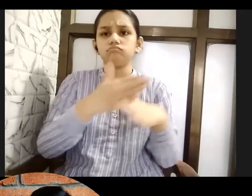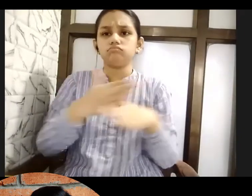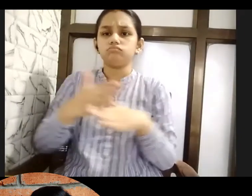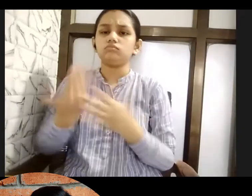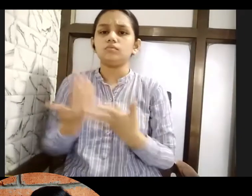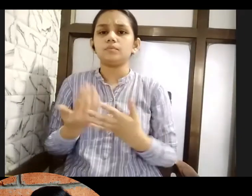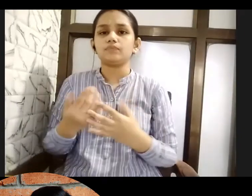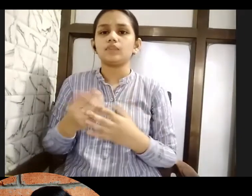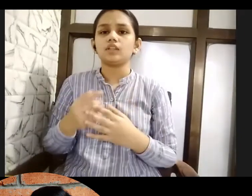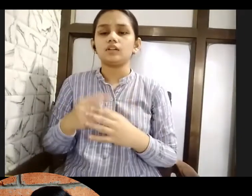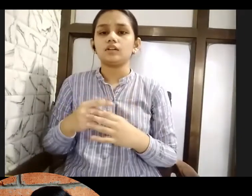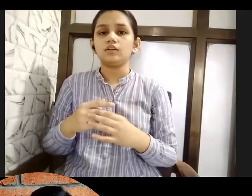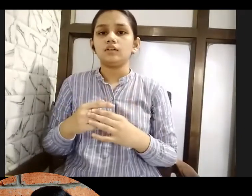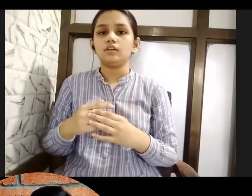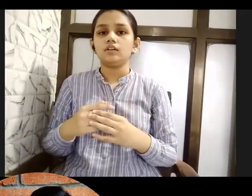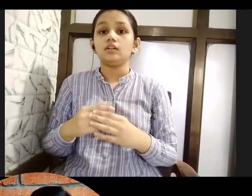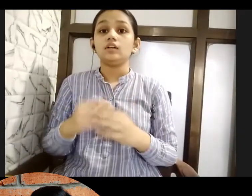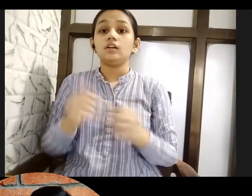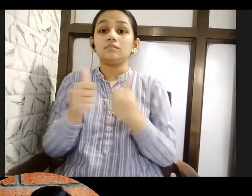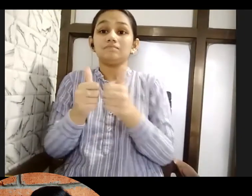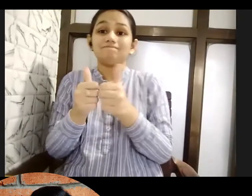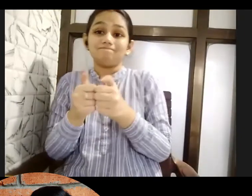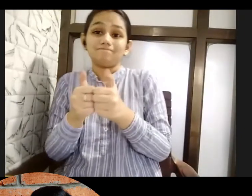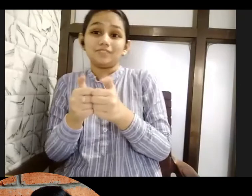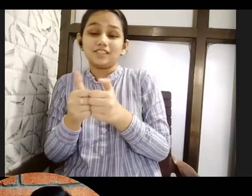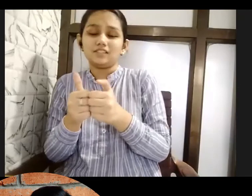You can send it as message to someone.